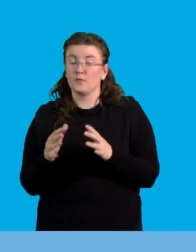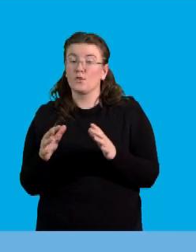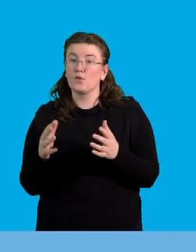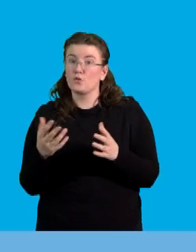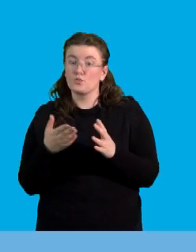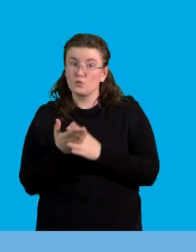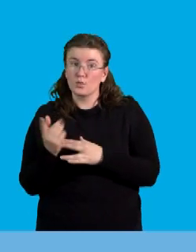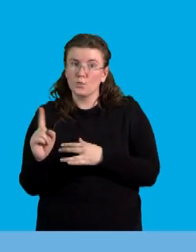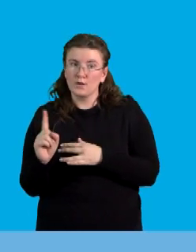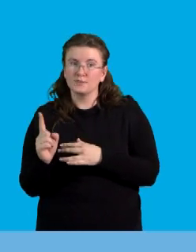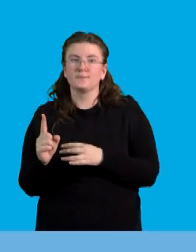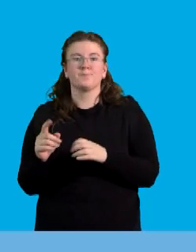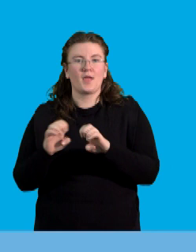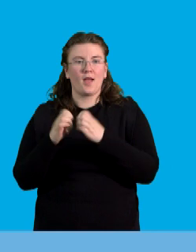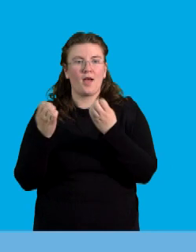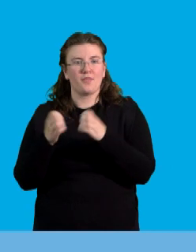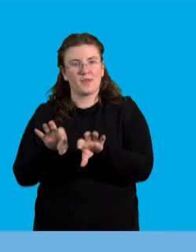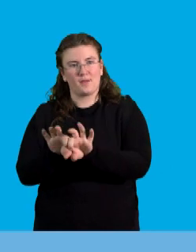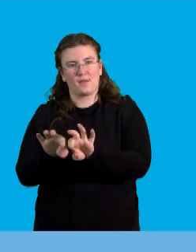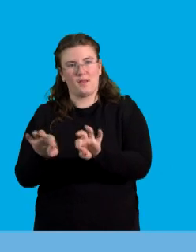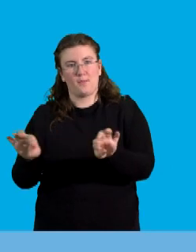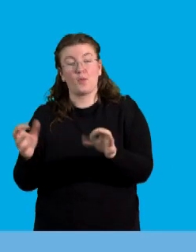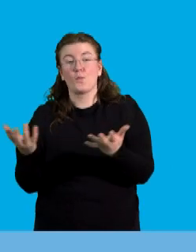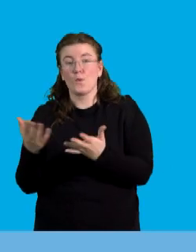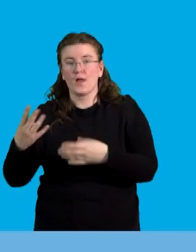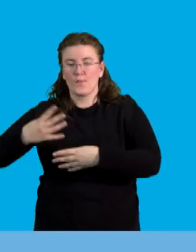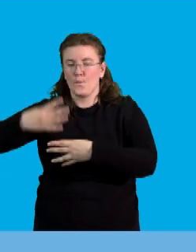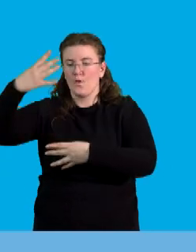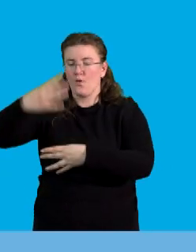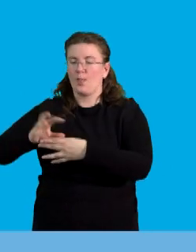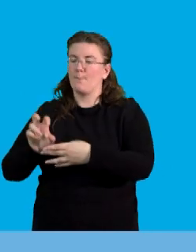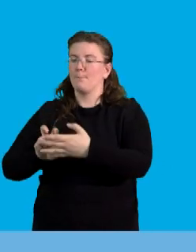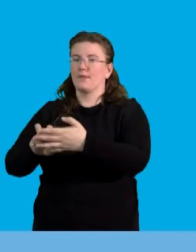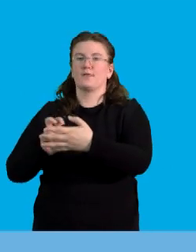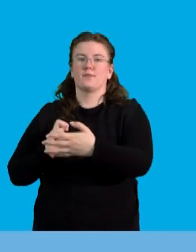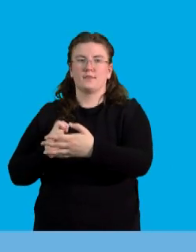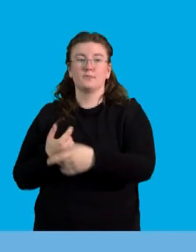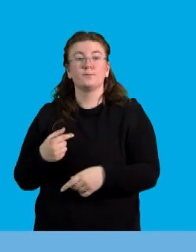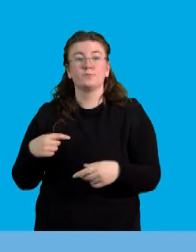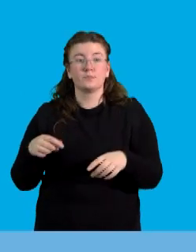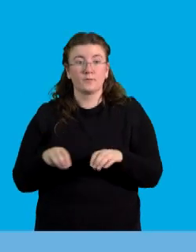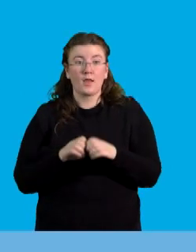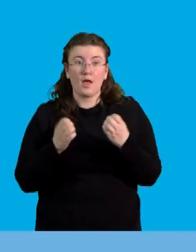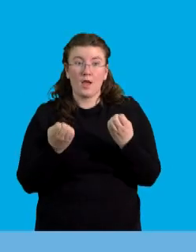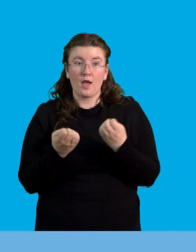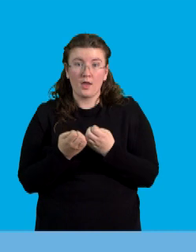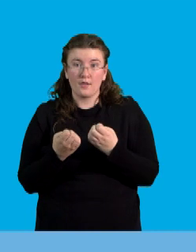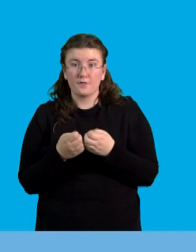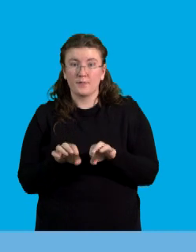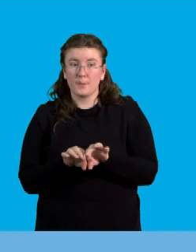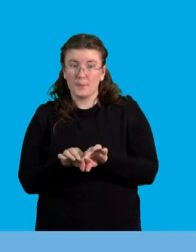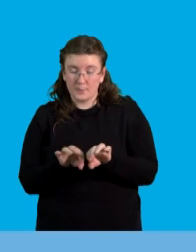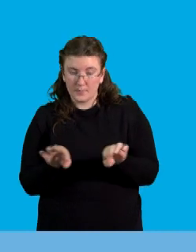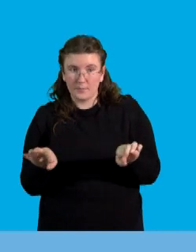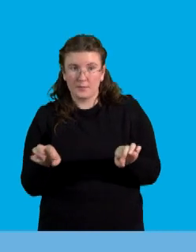plug. Then the earth cable, remember that we are saying the earth cable, it is going to be that green and